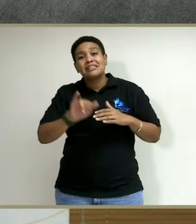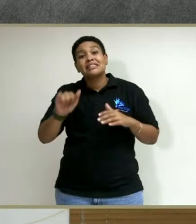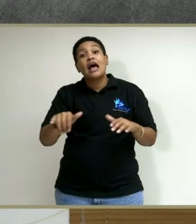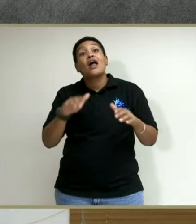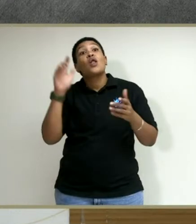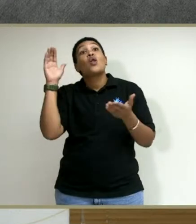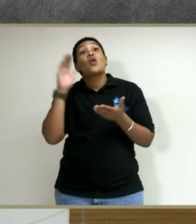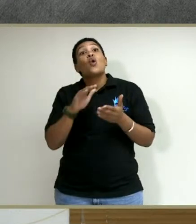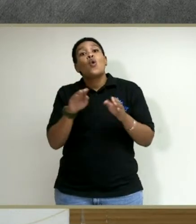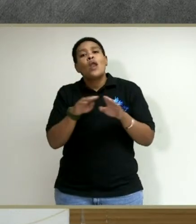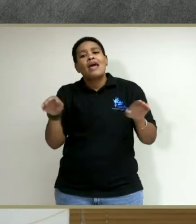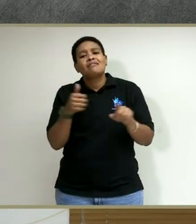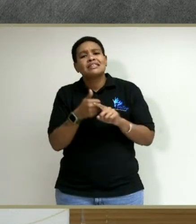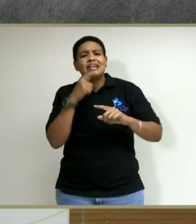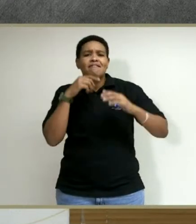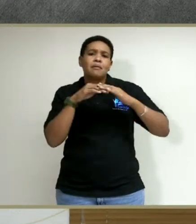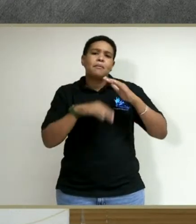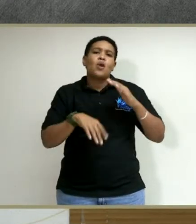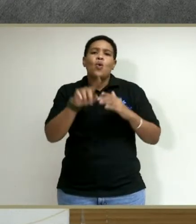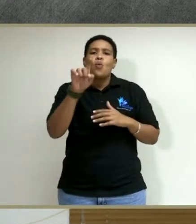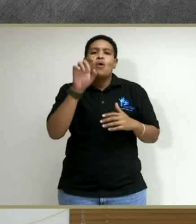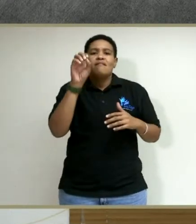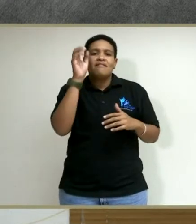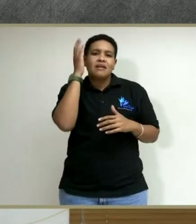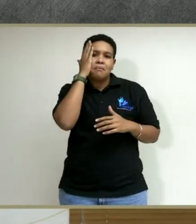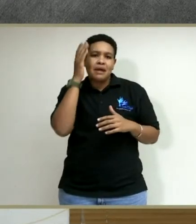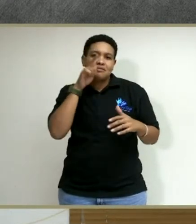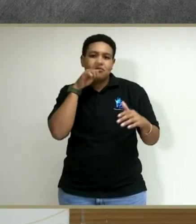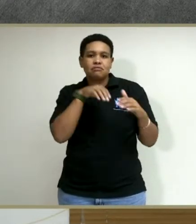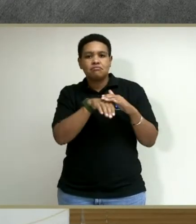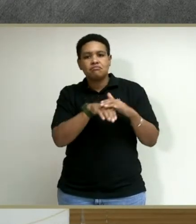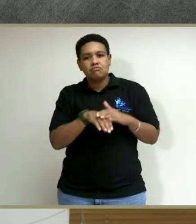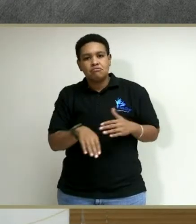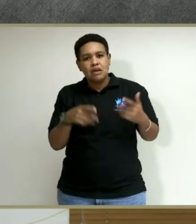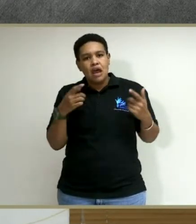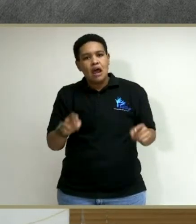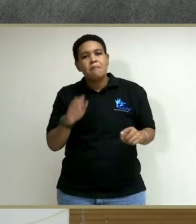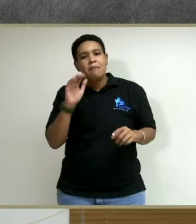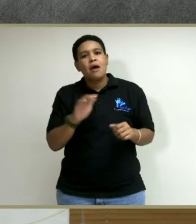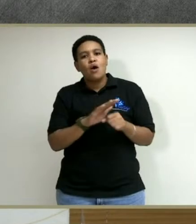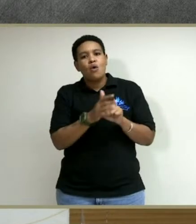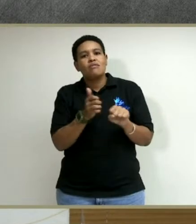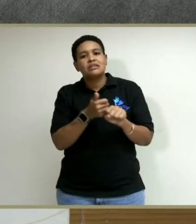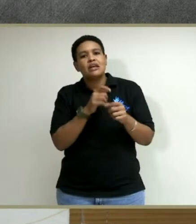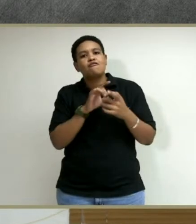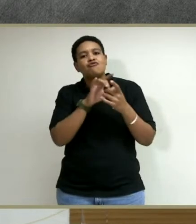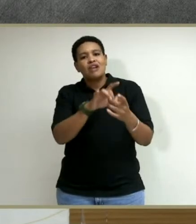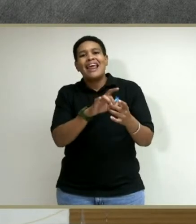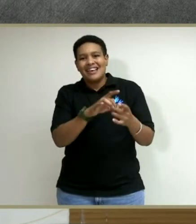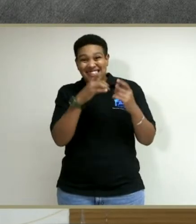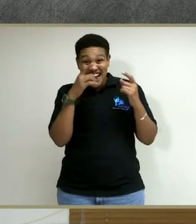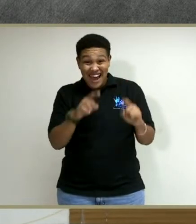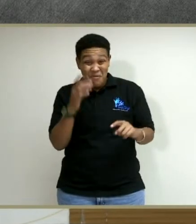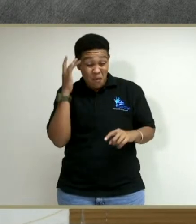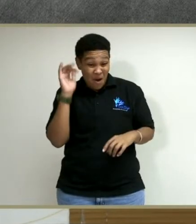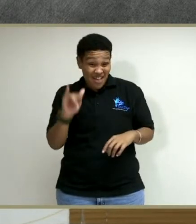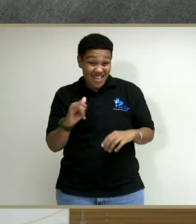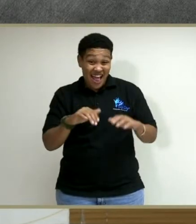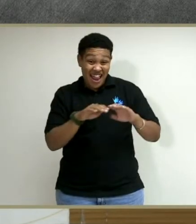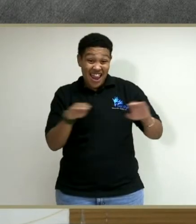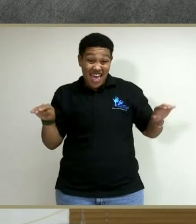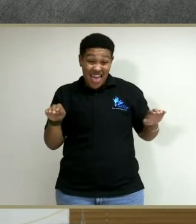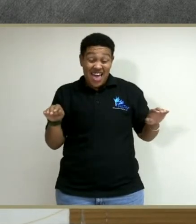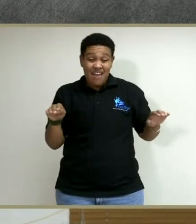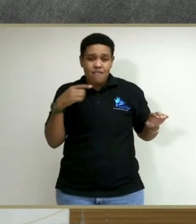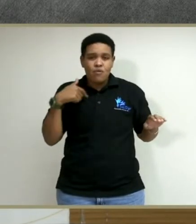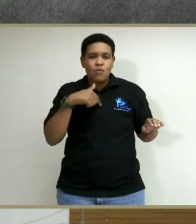level is below 150 beds being occupied by COVID-related cases, because at that level